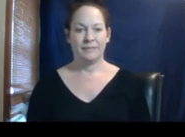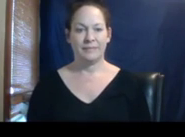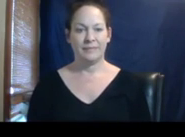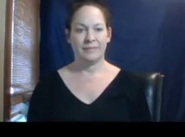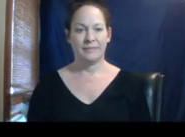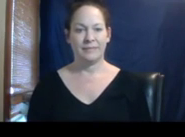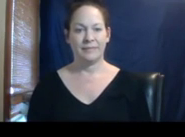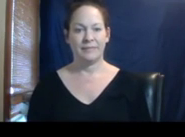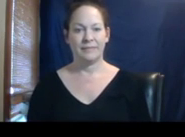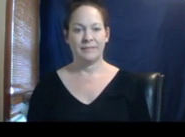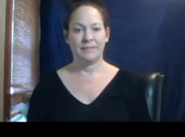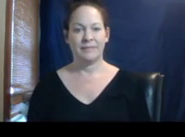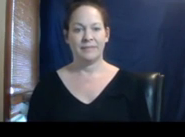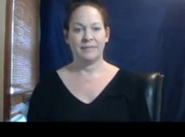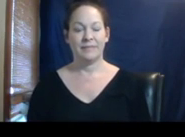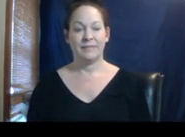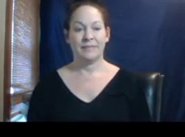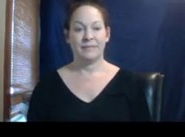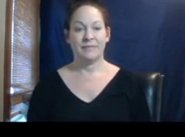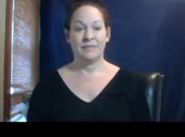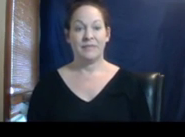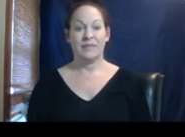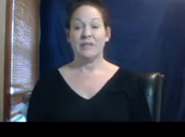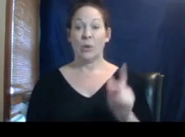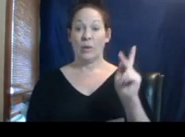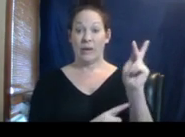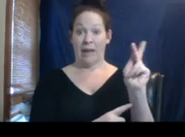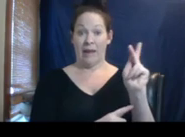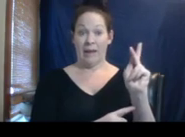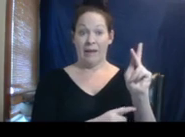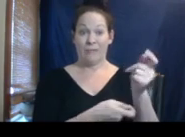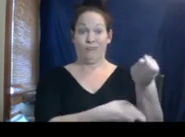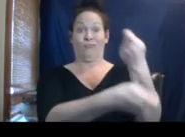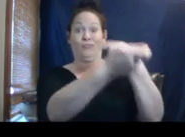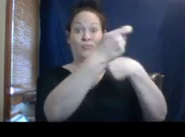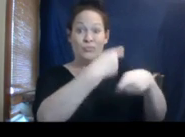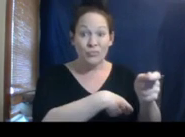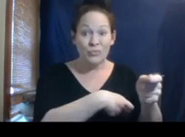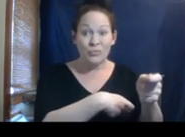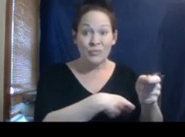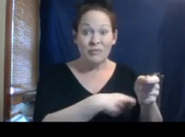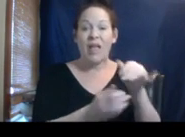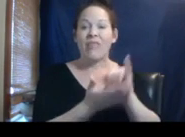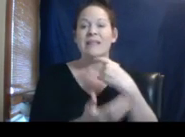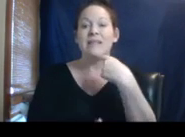And if I put the value of k back into the function, I get the remainder.